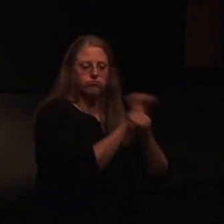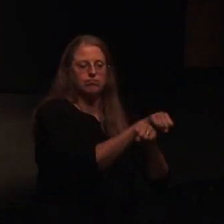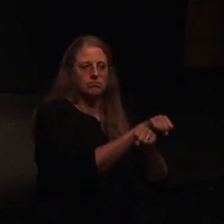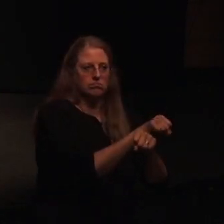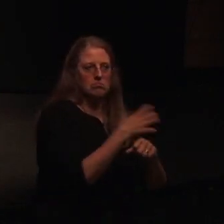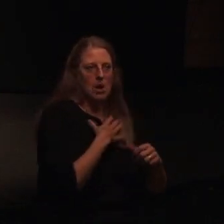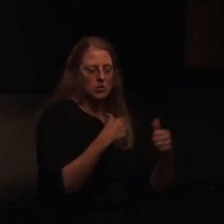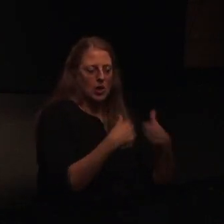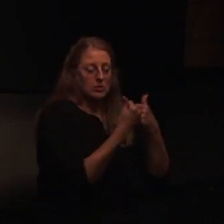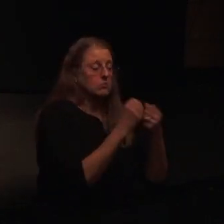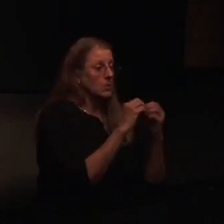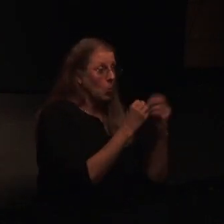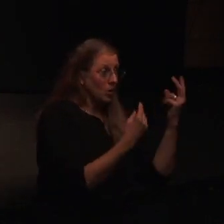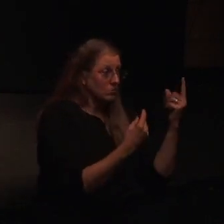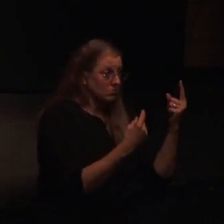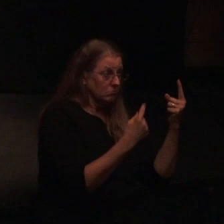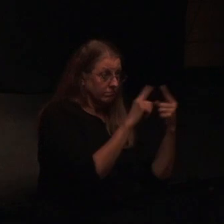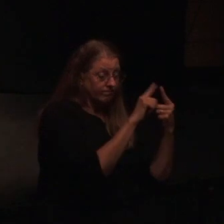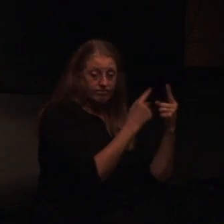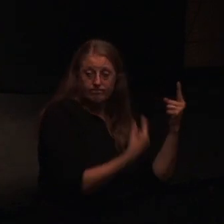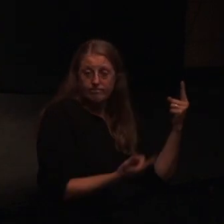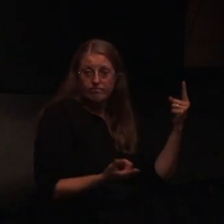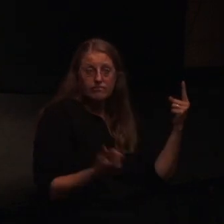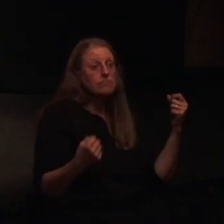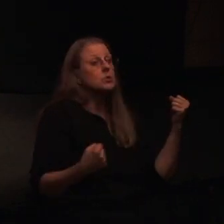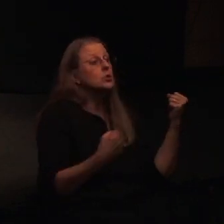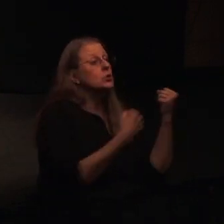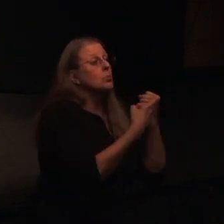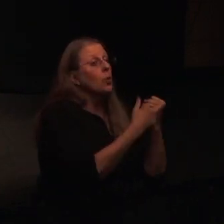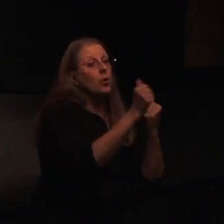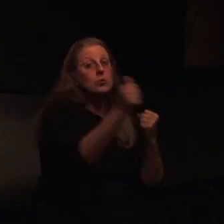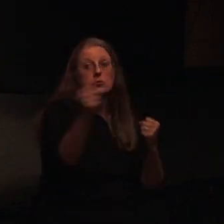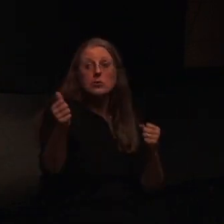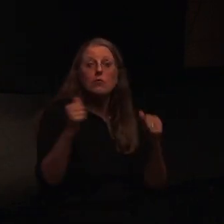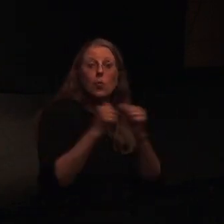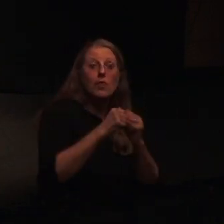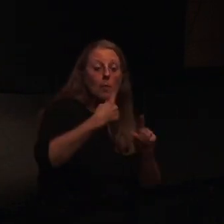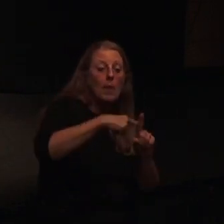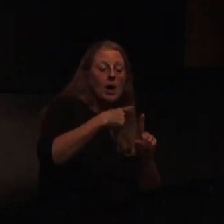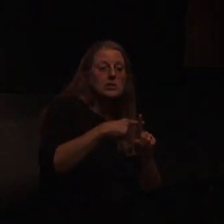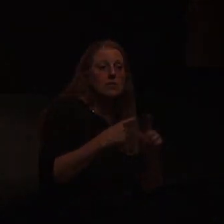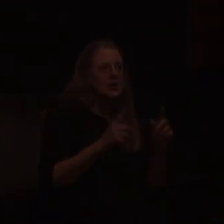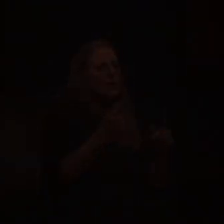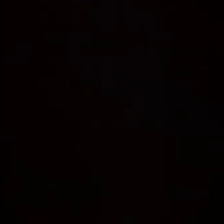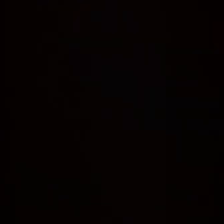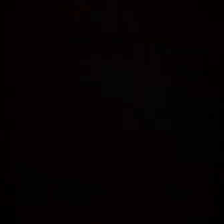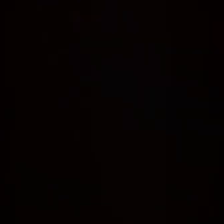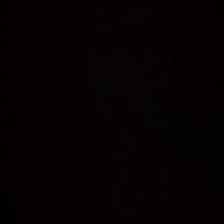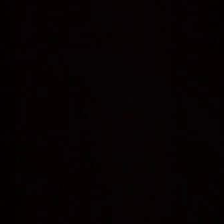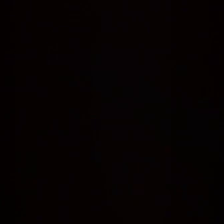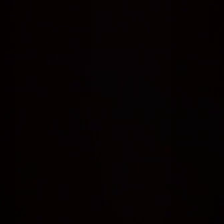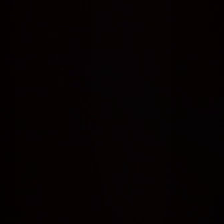challenges. Number one is support yourself with positive people. Can everybody say that with me? Support yourself with